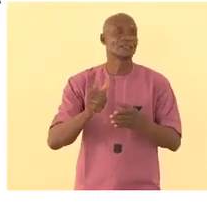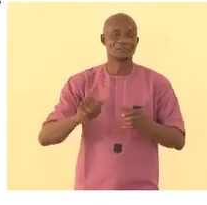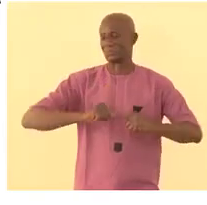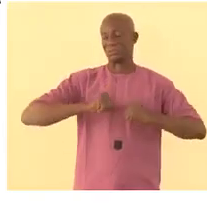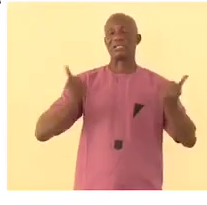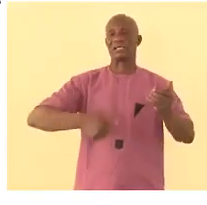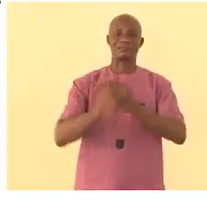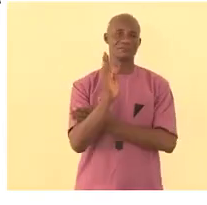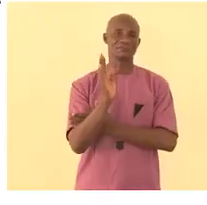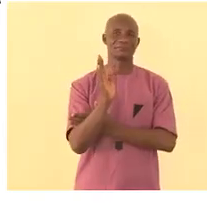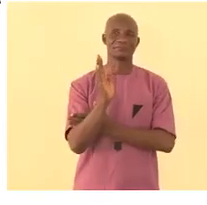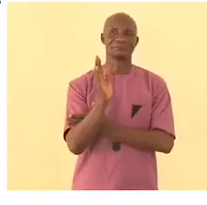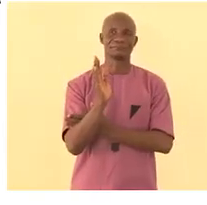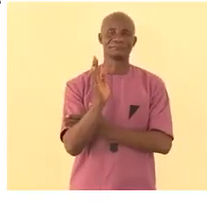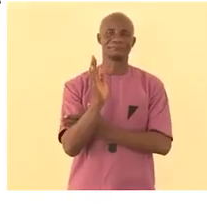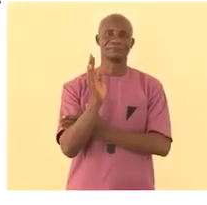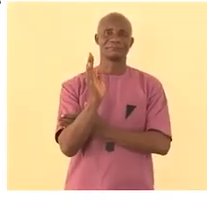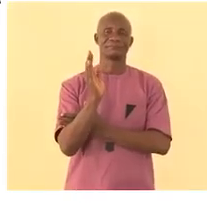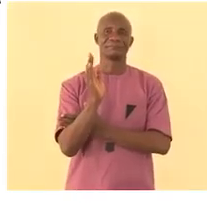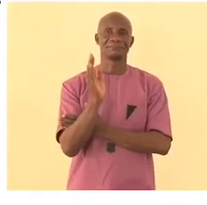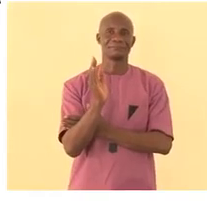that God does not exist.